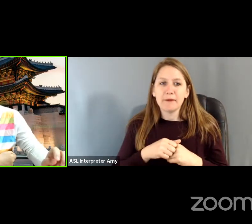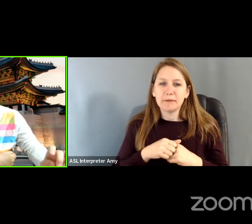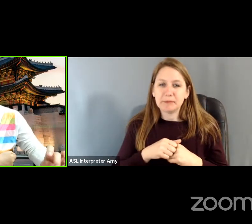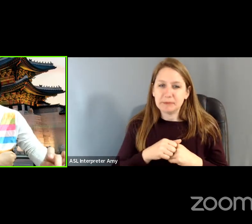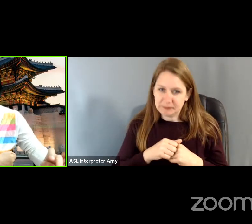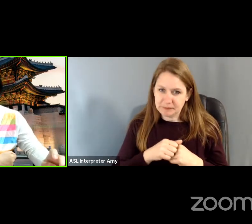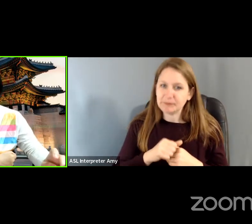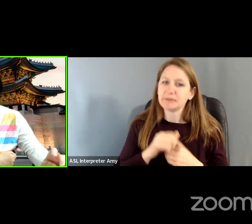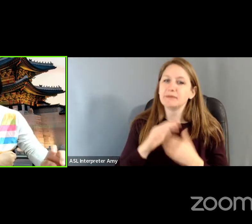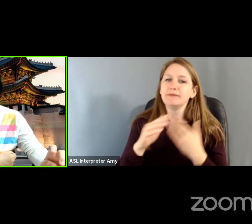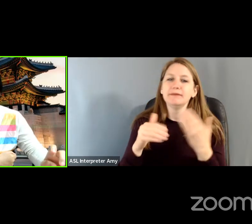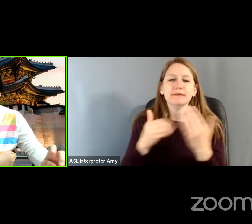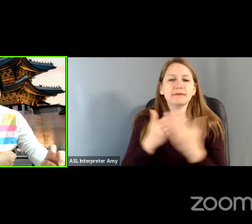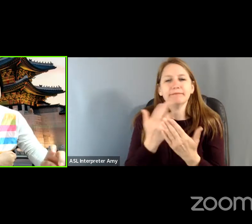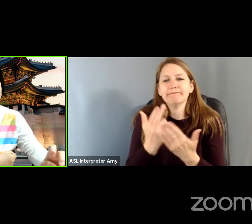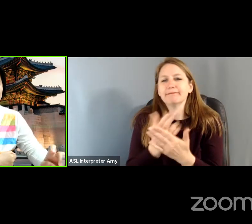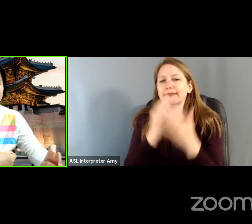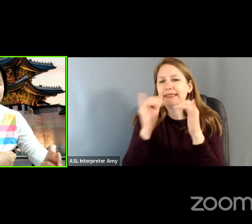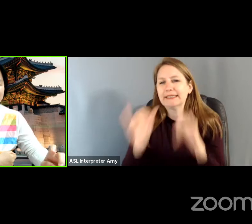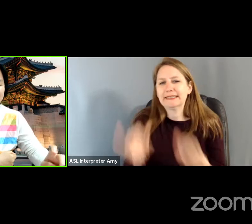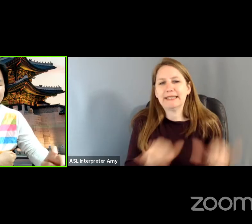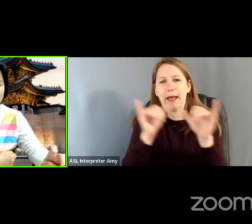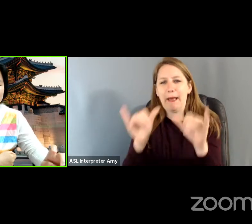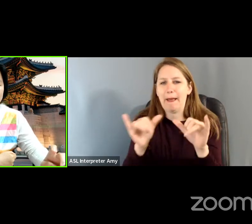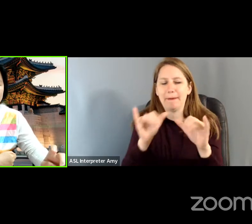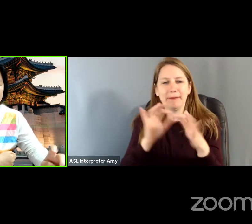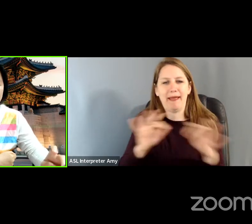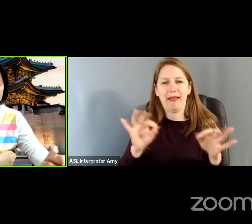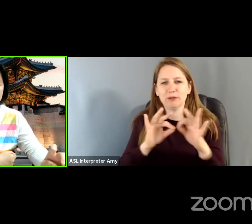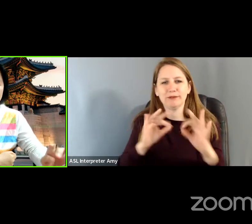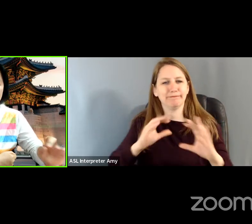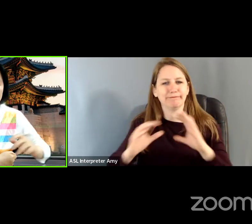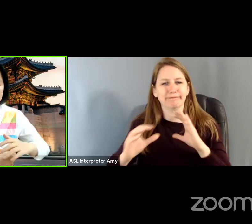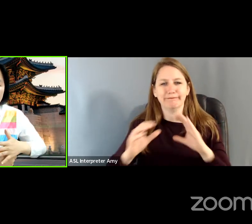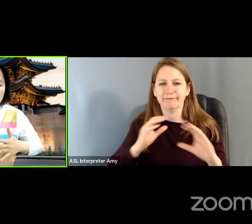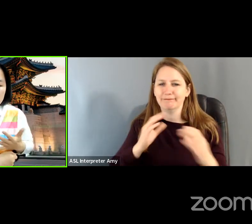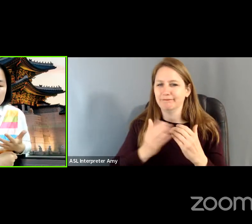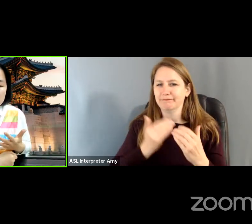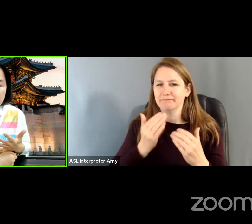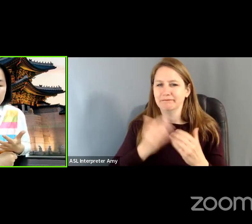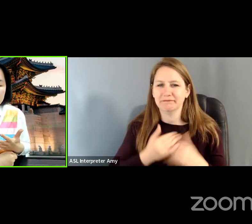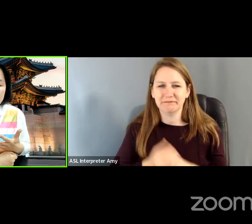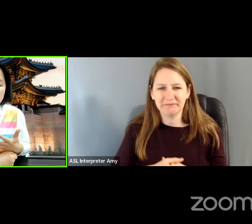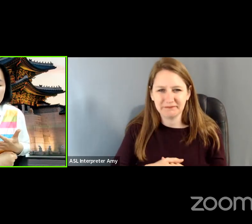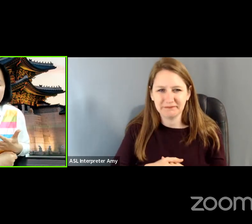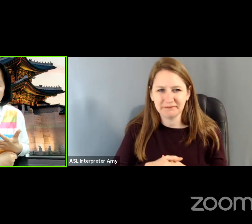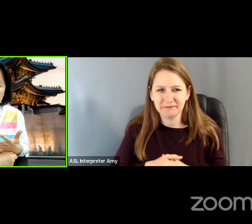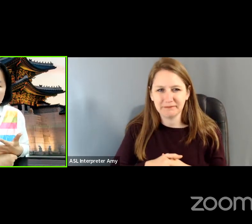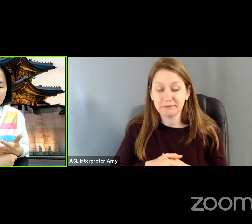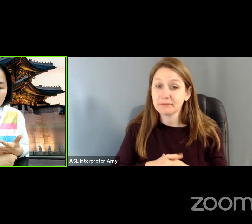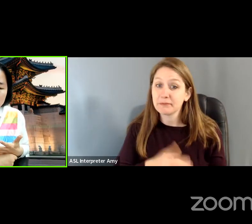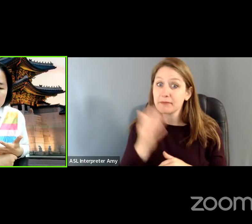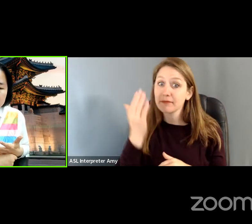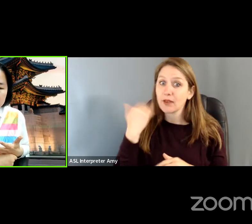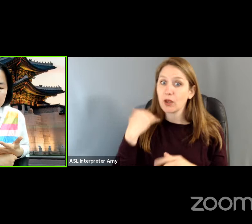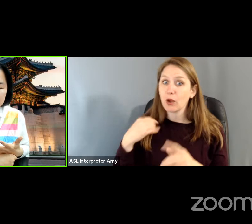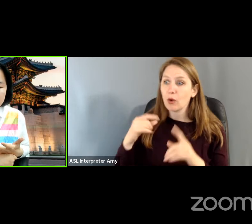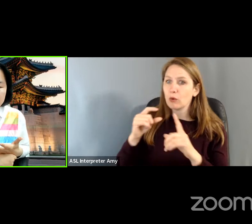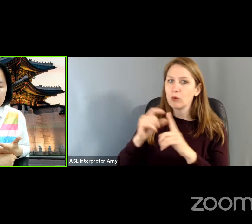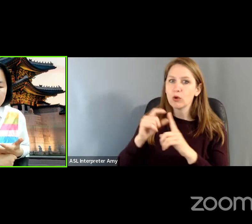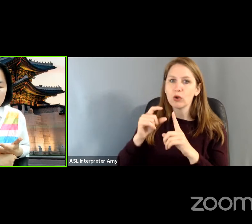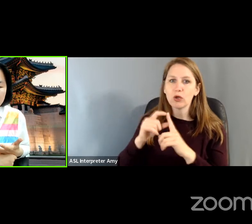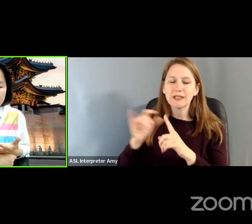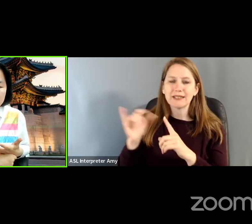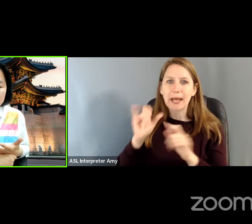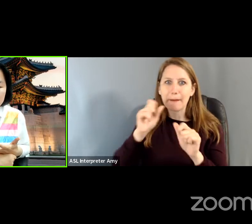all use the same language. At that time, words had such magical powers that